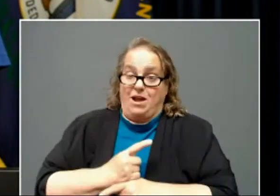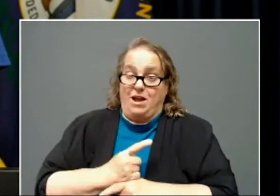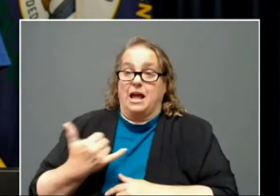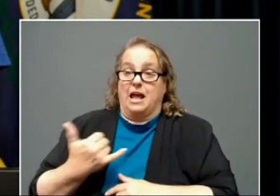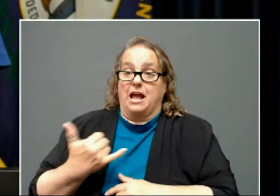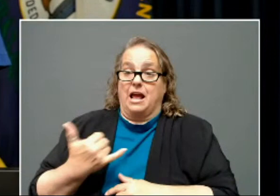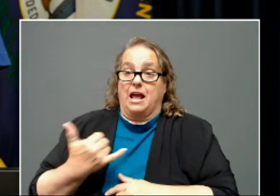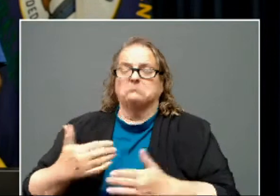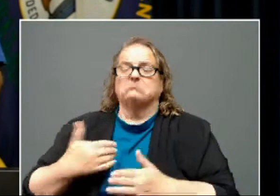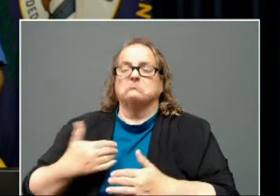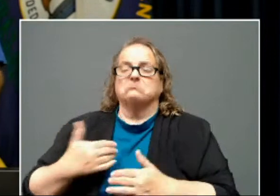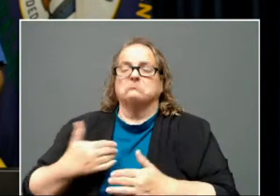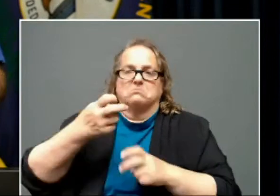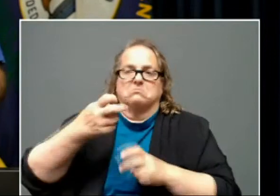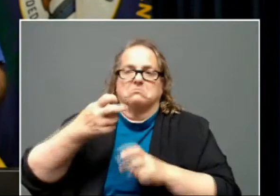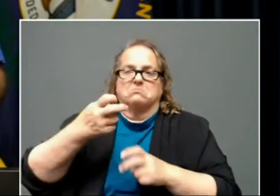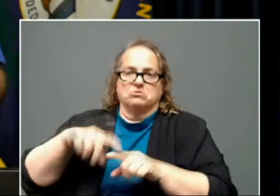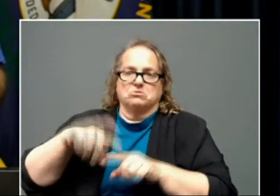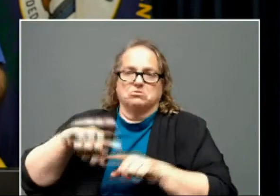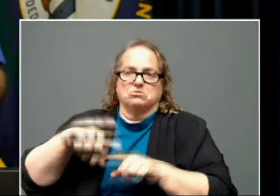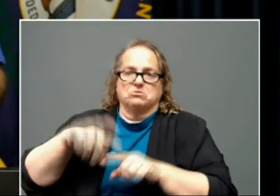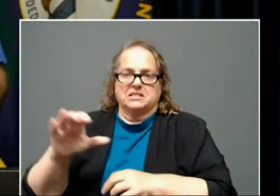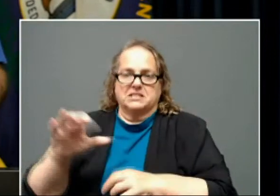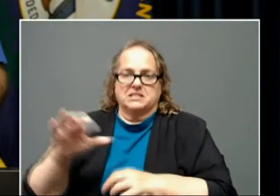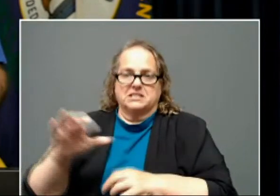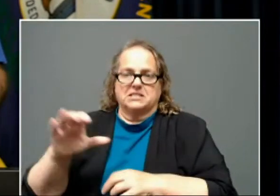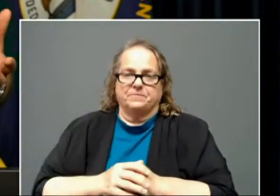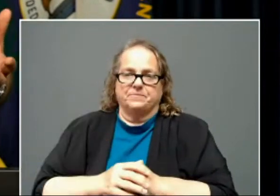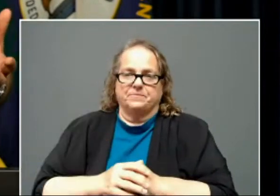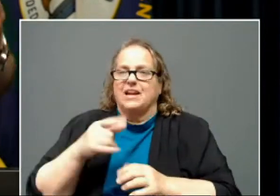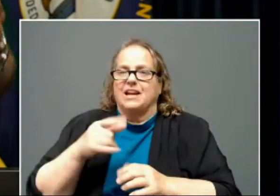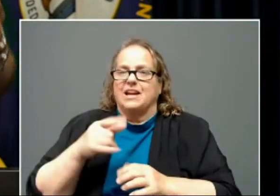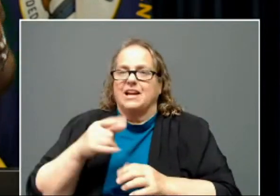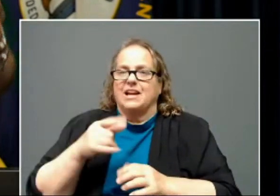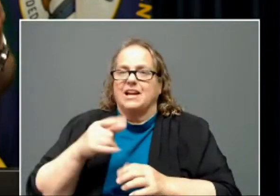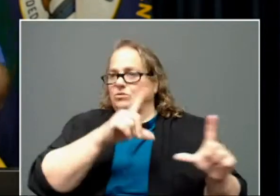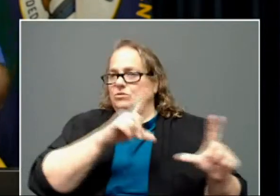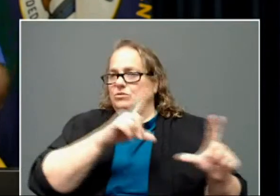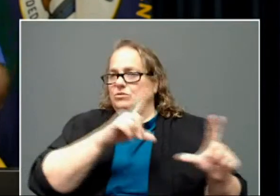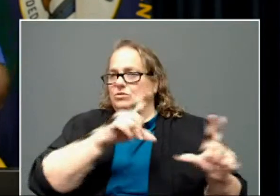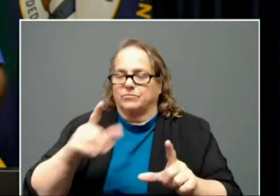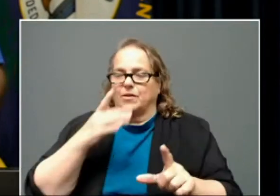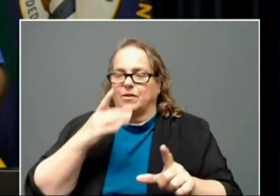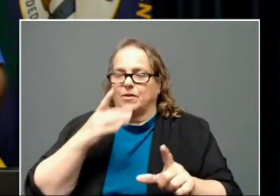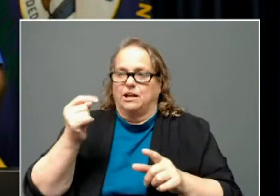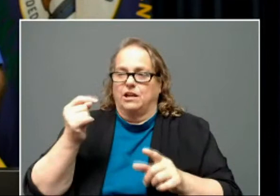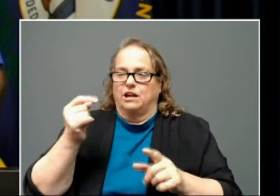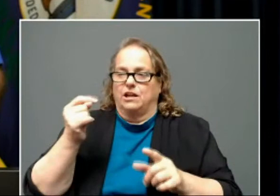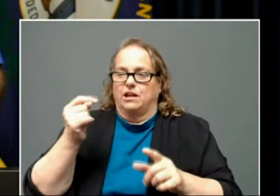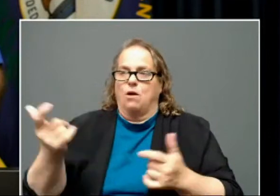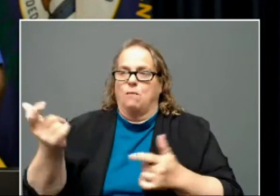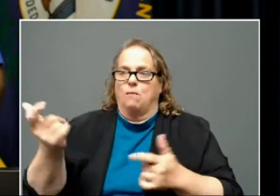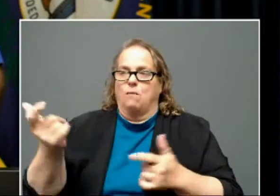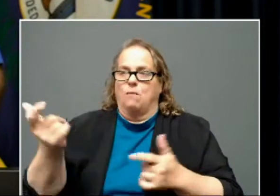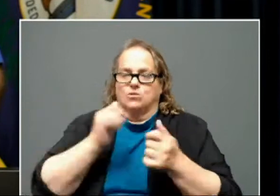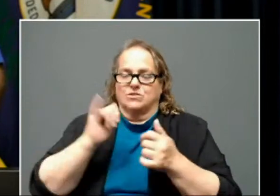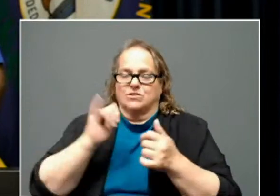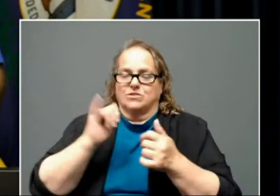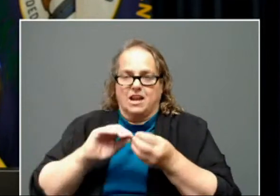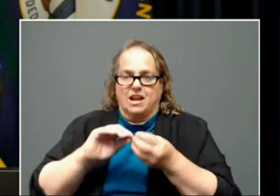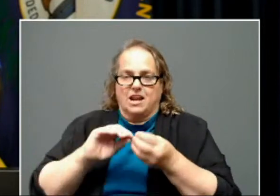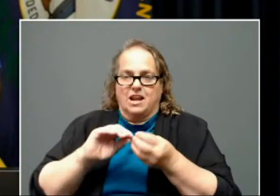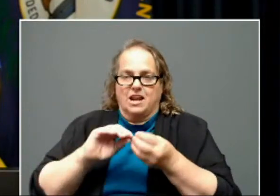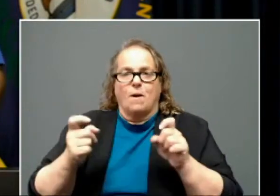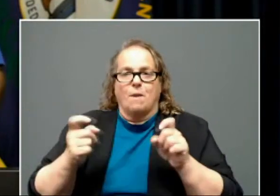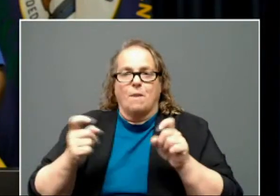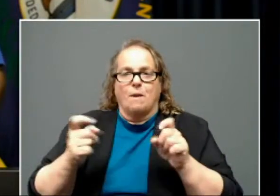it's going to provide that dashboard that we looked at. We're able to do because it pulls down those numbers from the